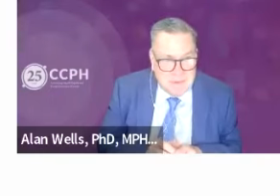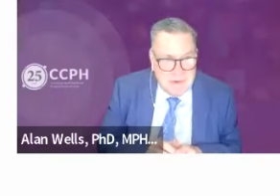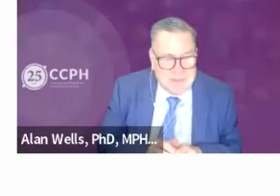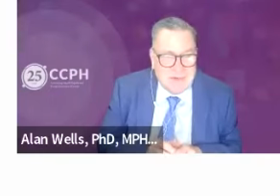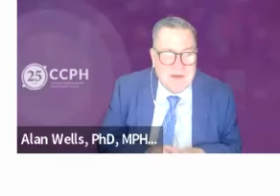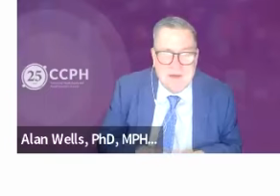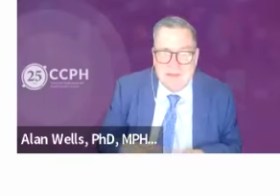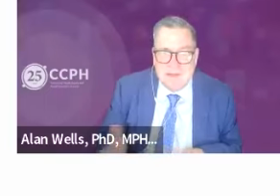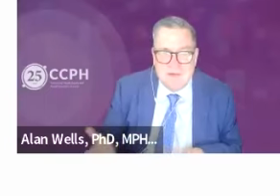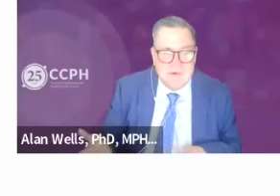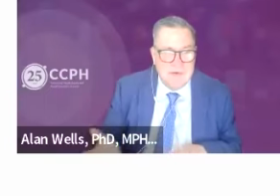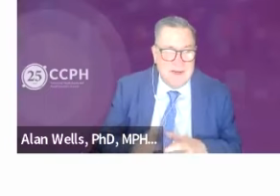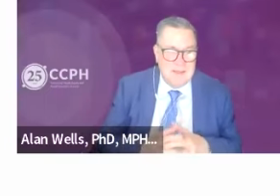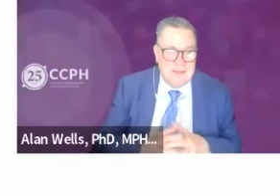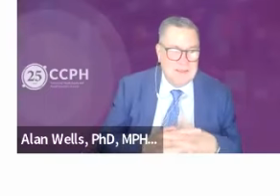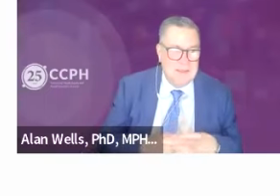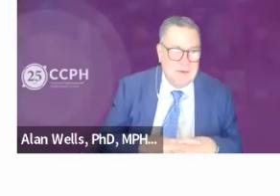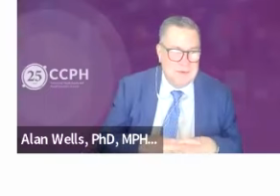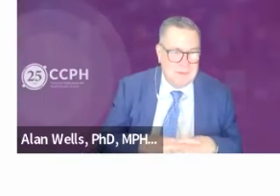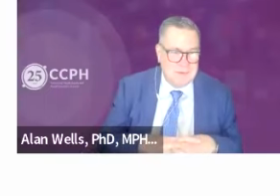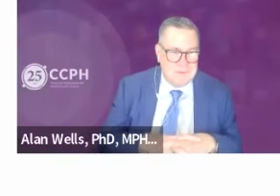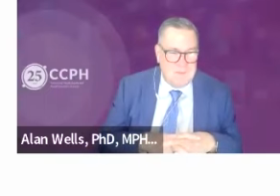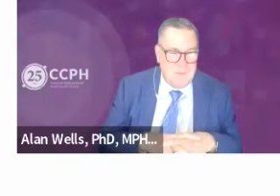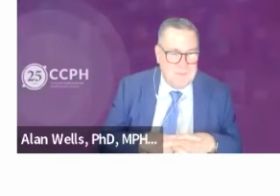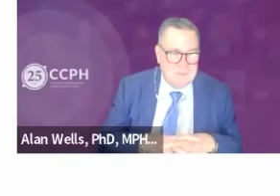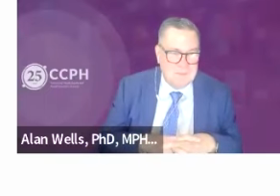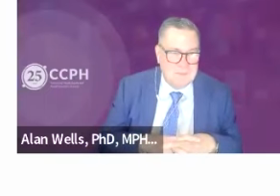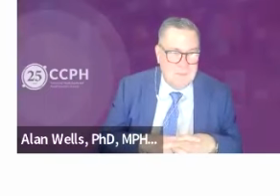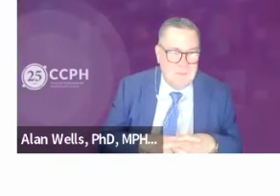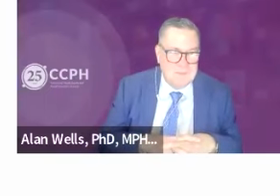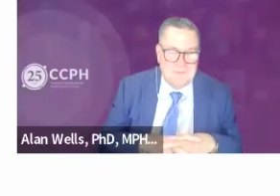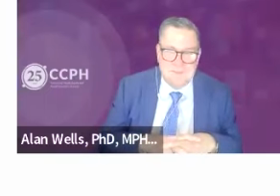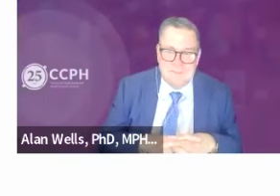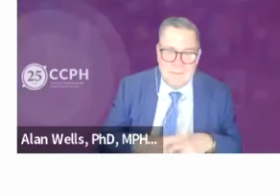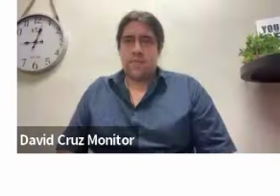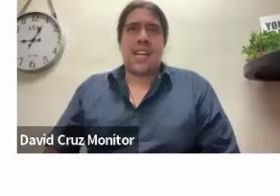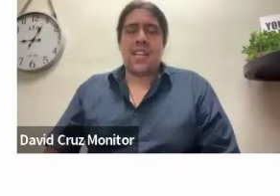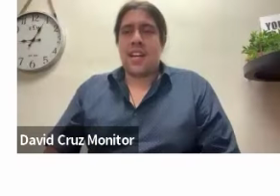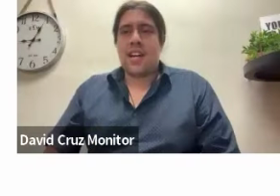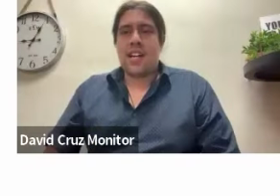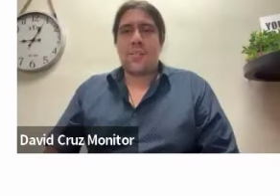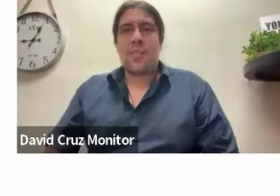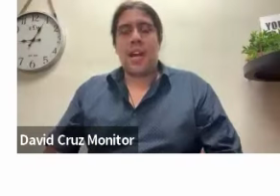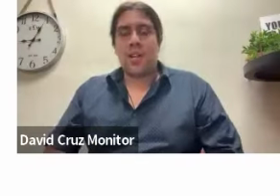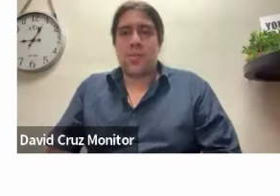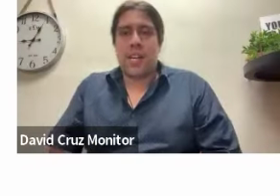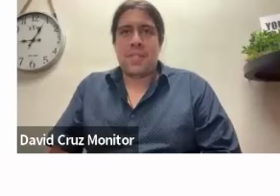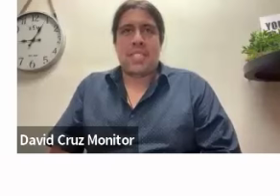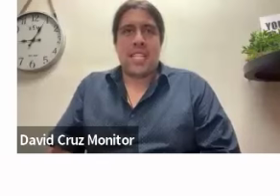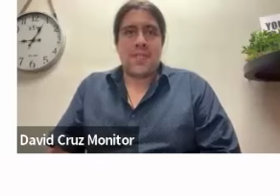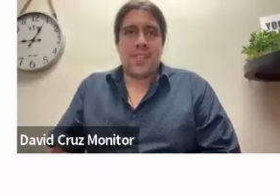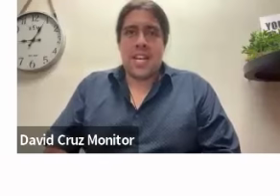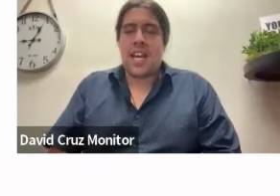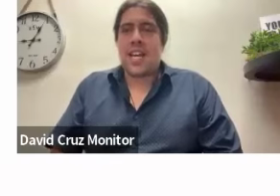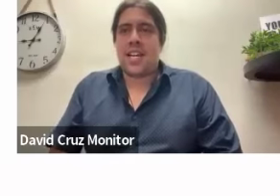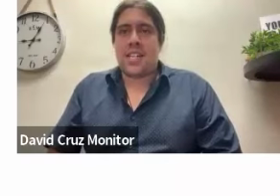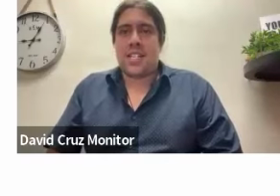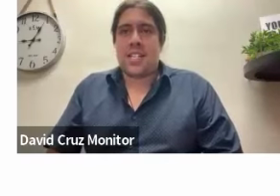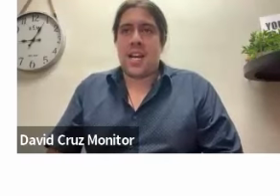today's program. So I'll hand it over to our interpreters. Hi. Hello, my name is